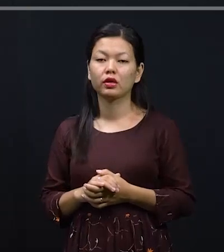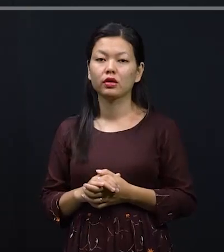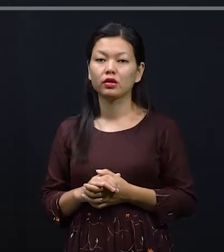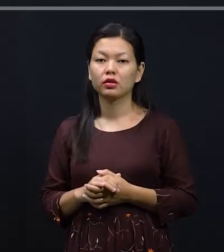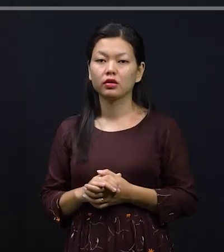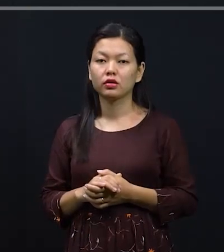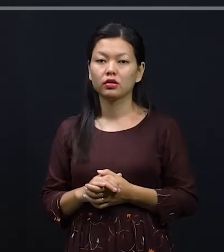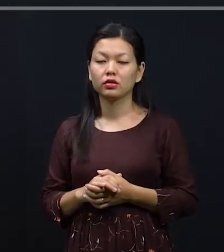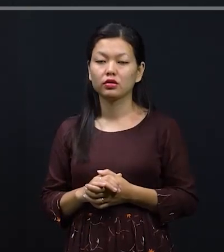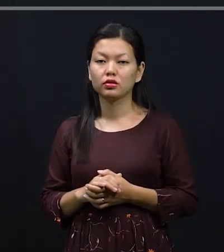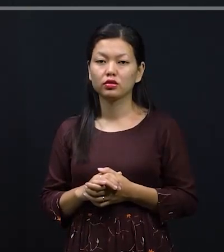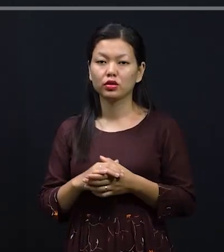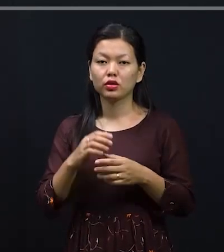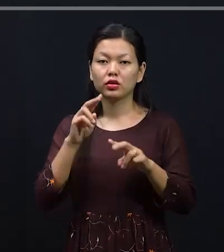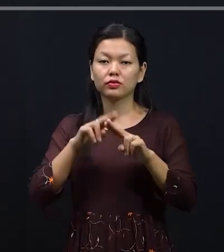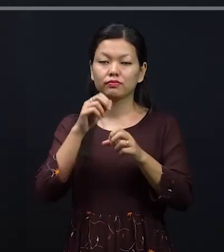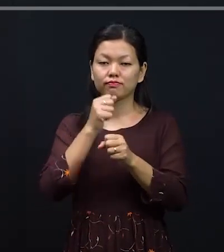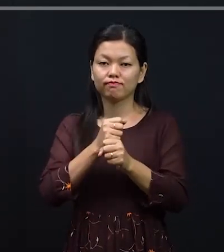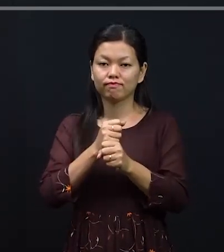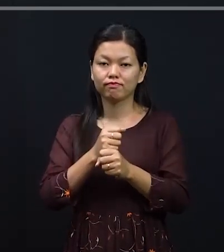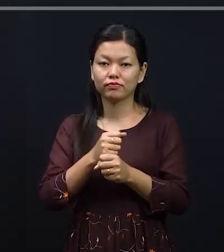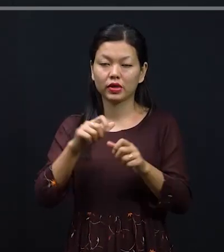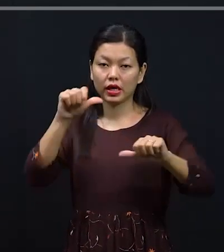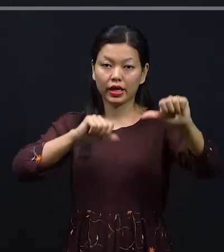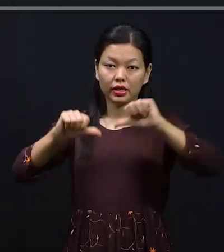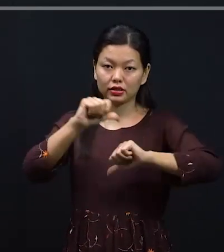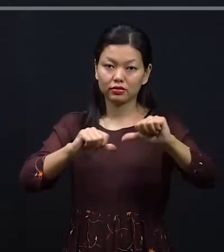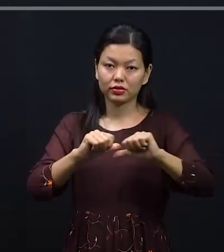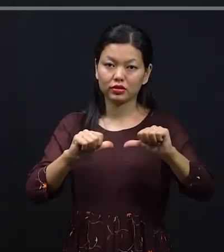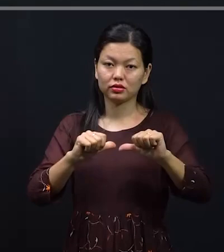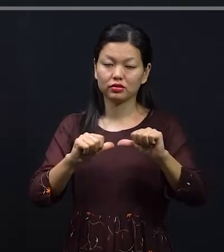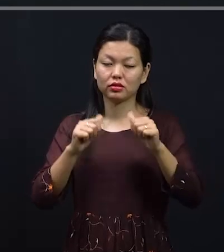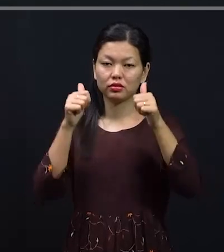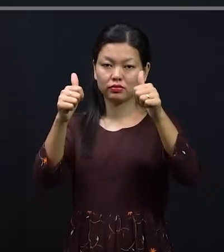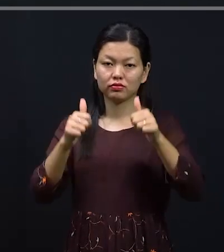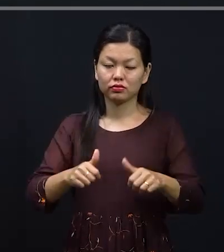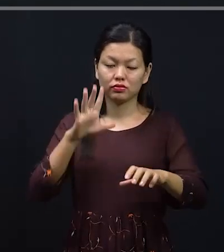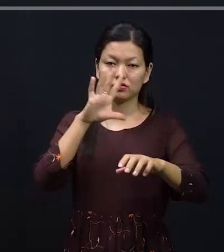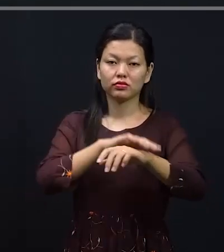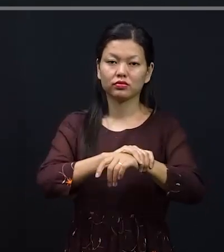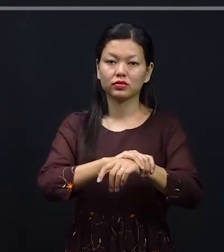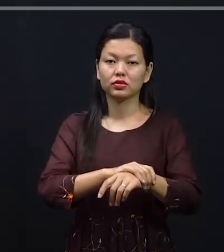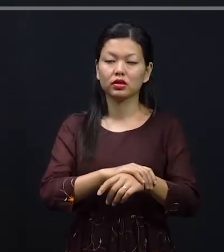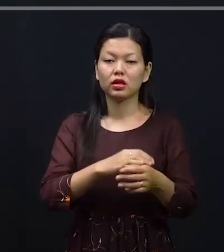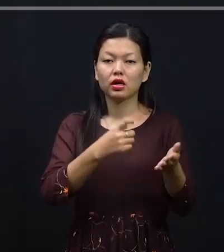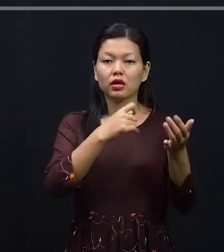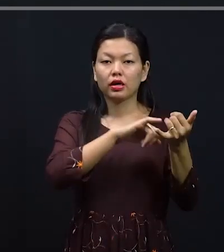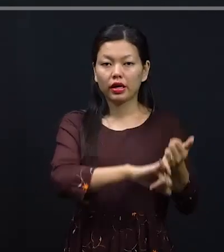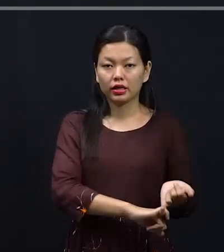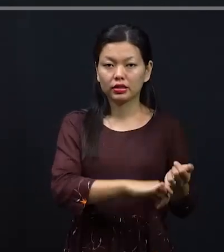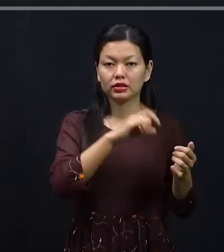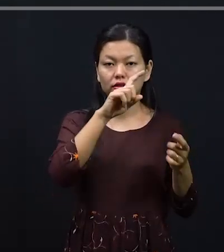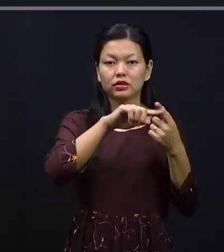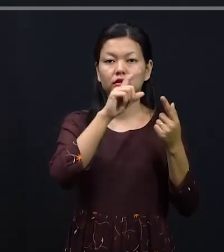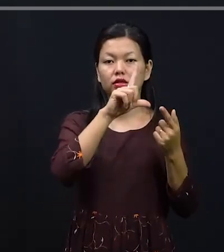he got a mixture of live S cells, R cells, and a mixture of even